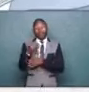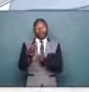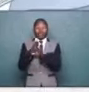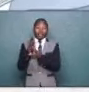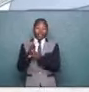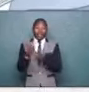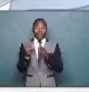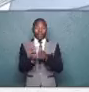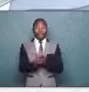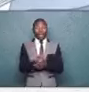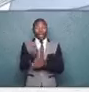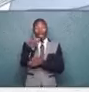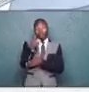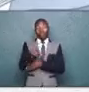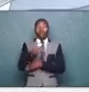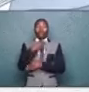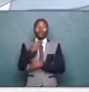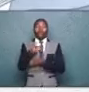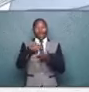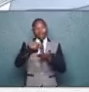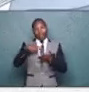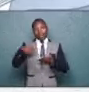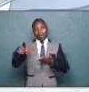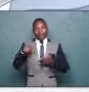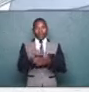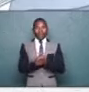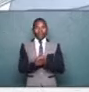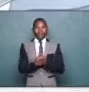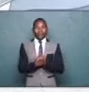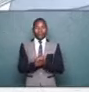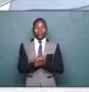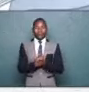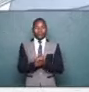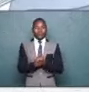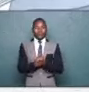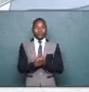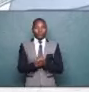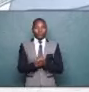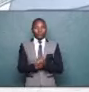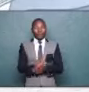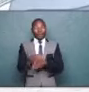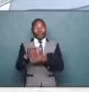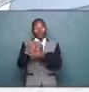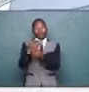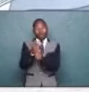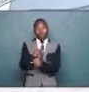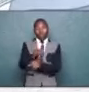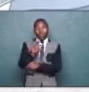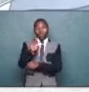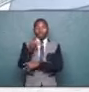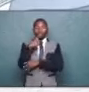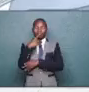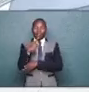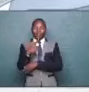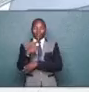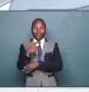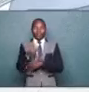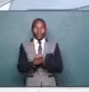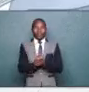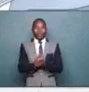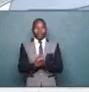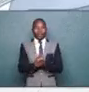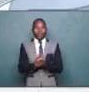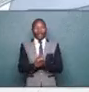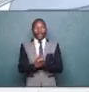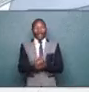document of a potential registrant. The National Registration Bureau teams will be able to